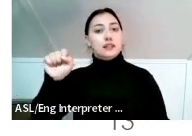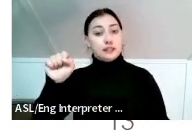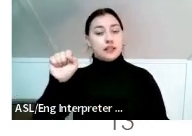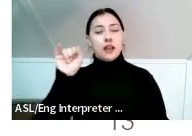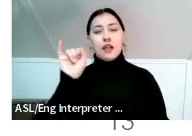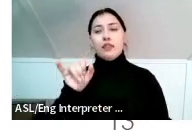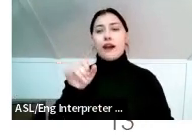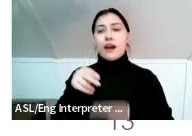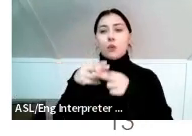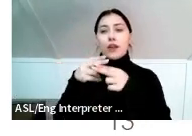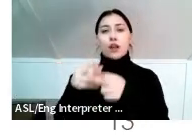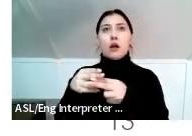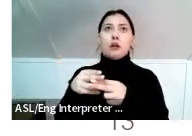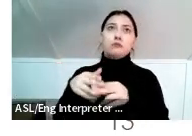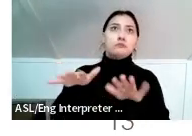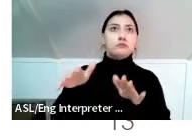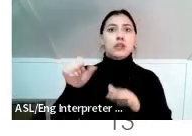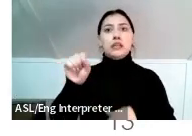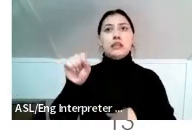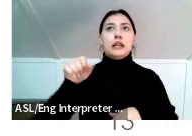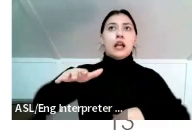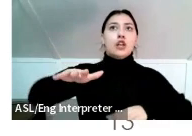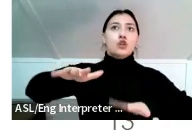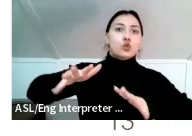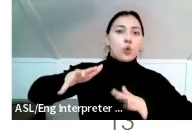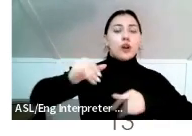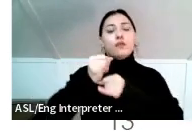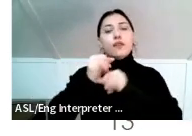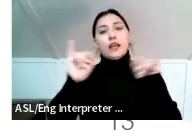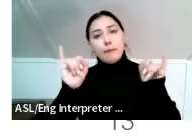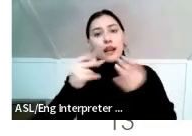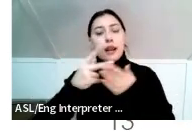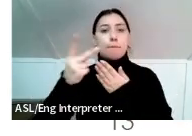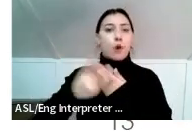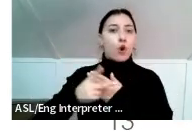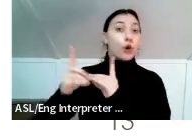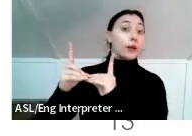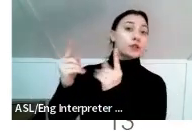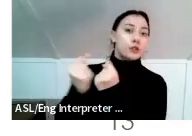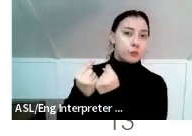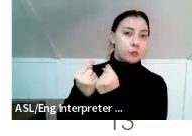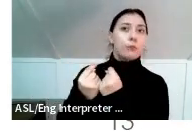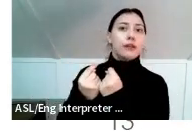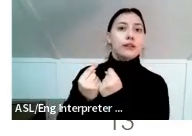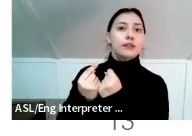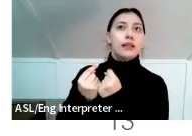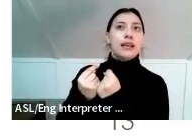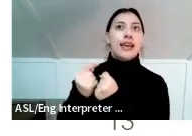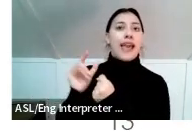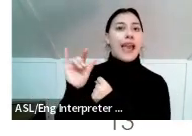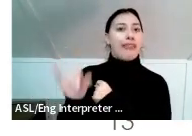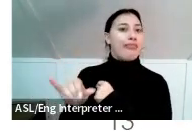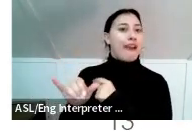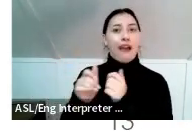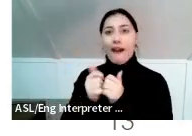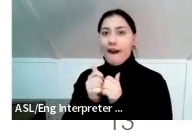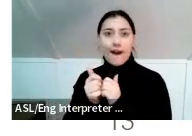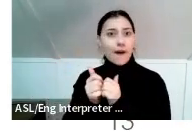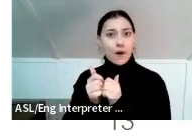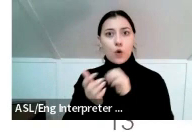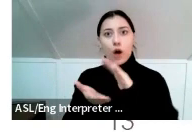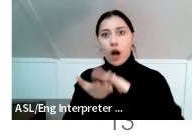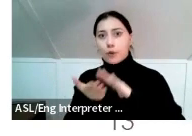call semi-independent programs or departments that operate under a non-cultural